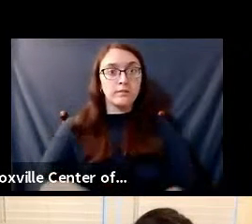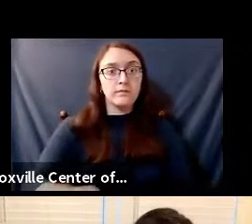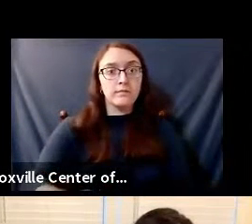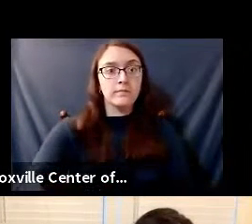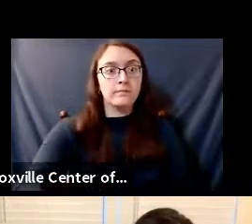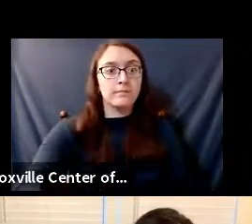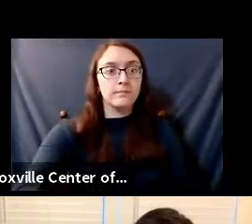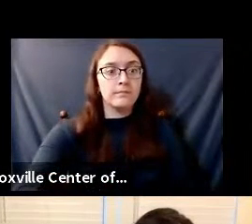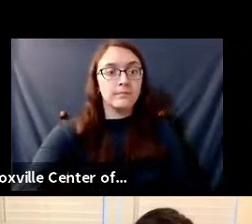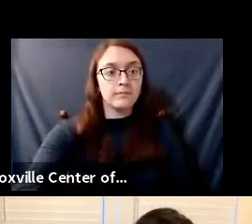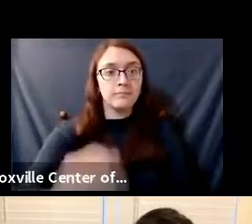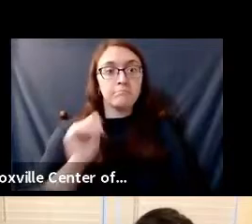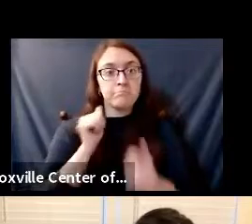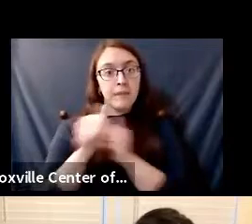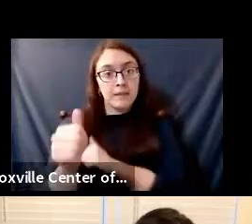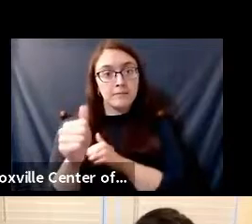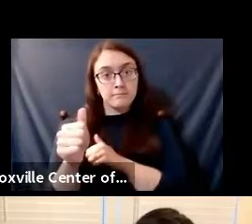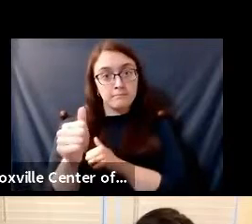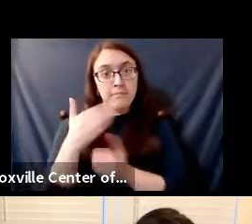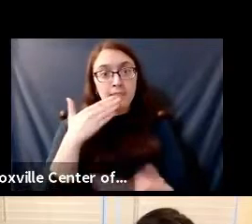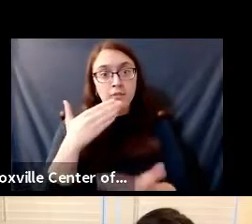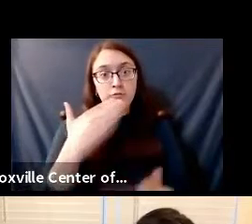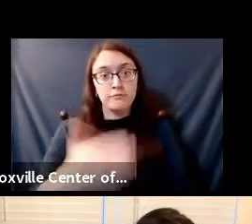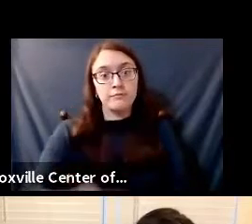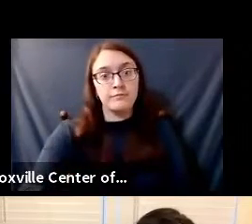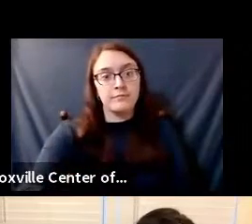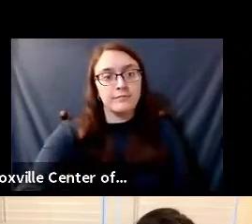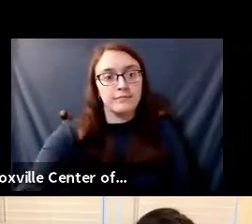Yes. Passes unanimously. Thank you.